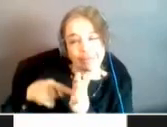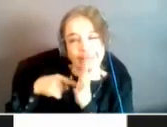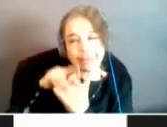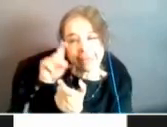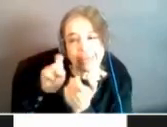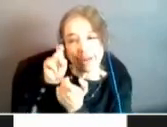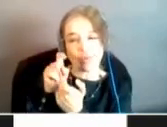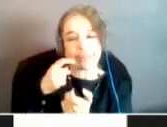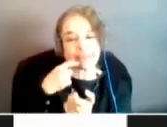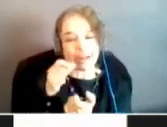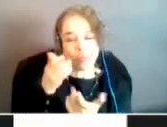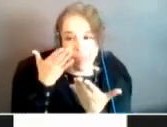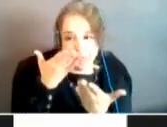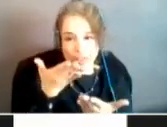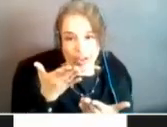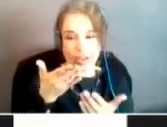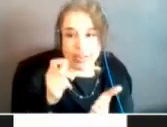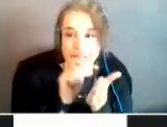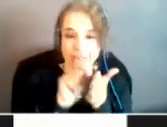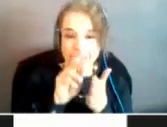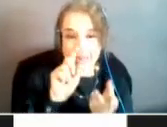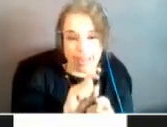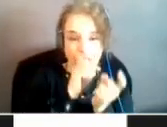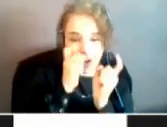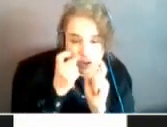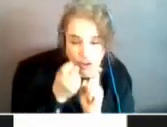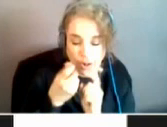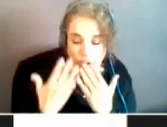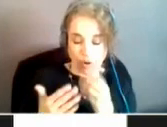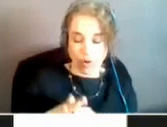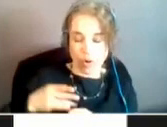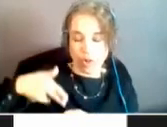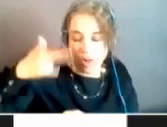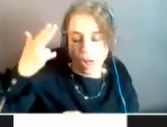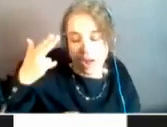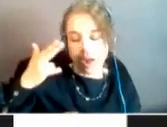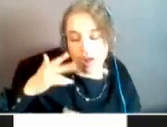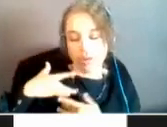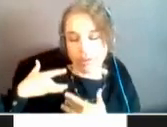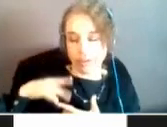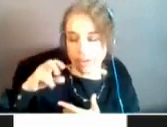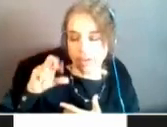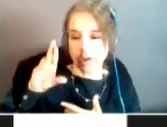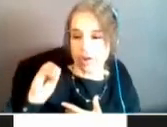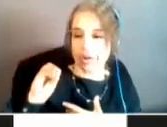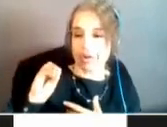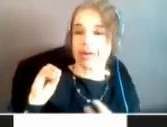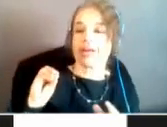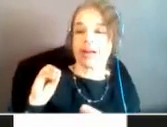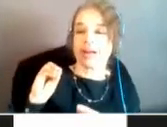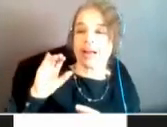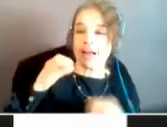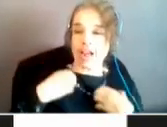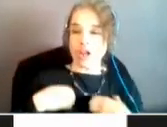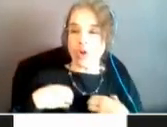exactly what I was saying there. The authors found changes in blood pressure, heart rate, sleep, neuroendocrine, and immune